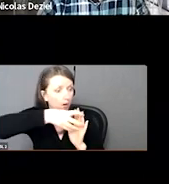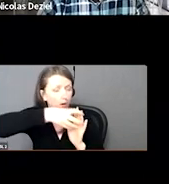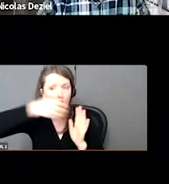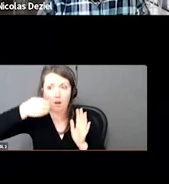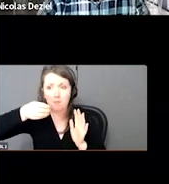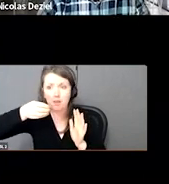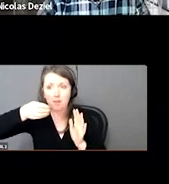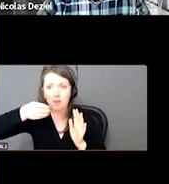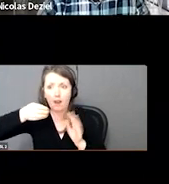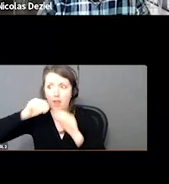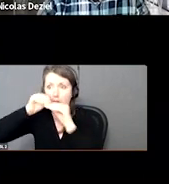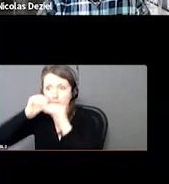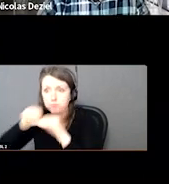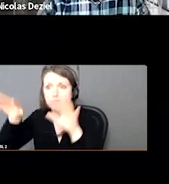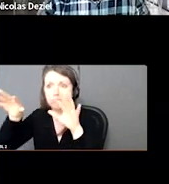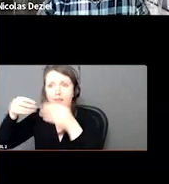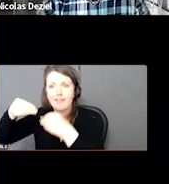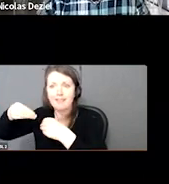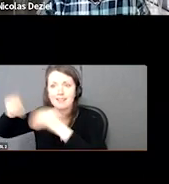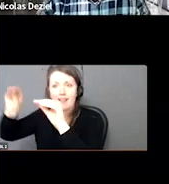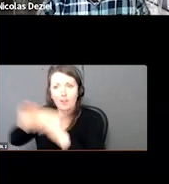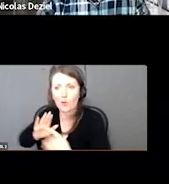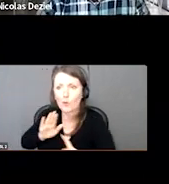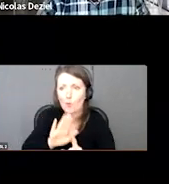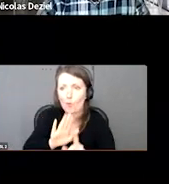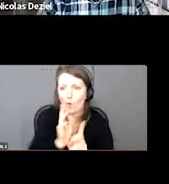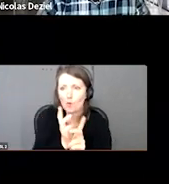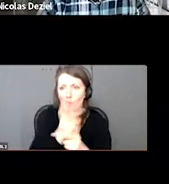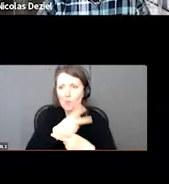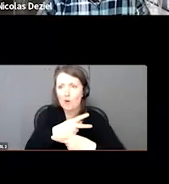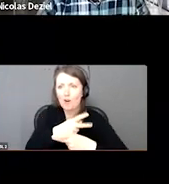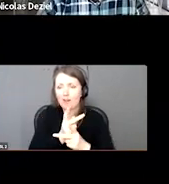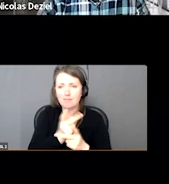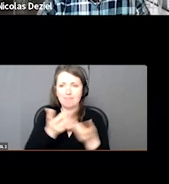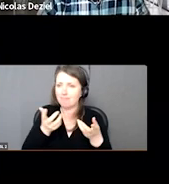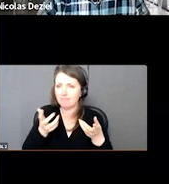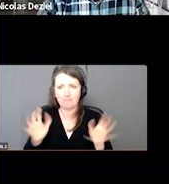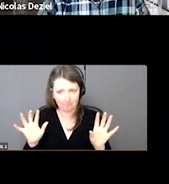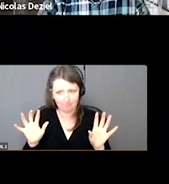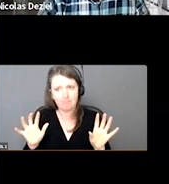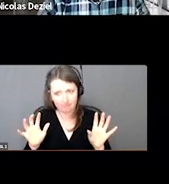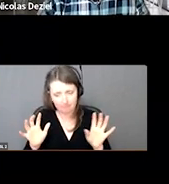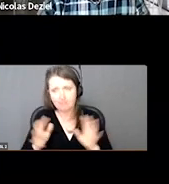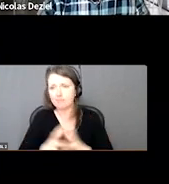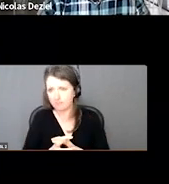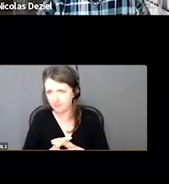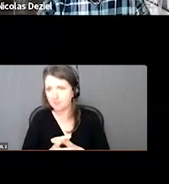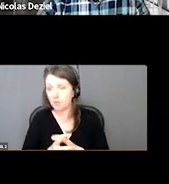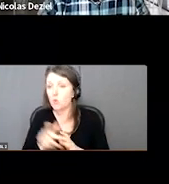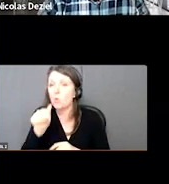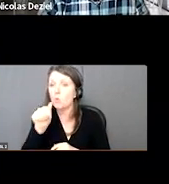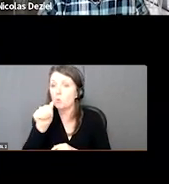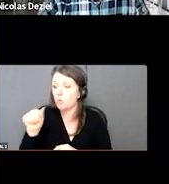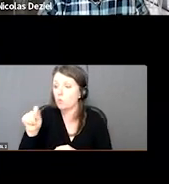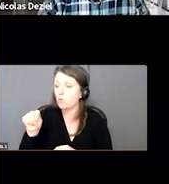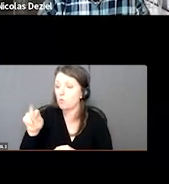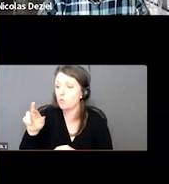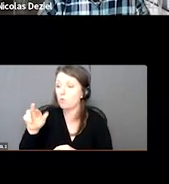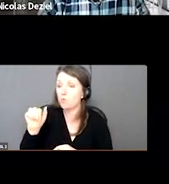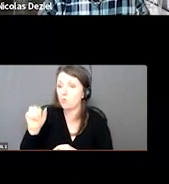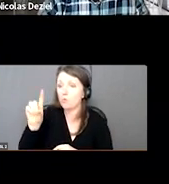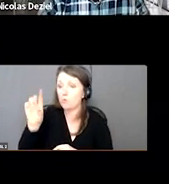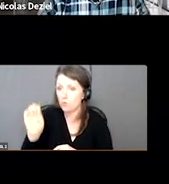and profiting on your back. You want to avoid that at all costs. So trade secrets are a form of